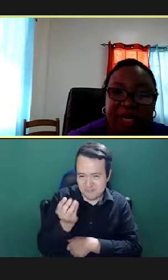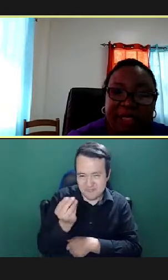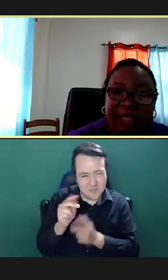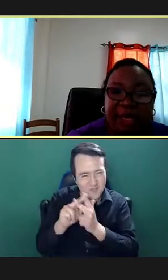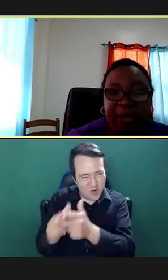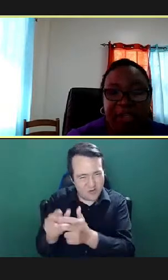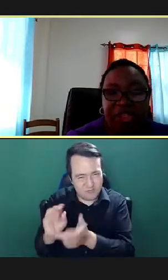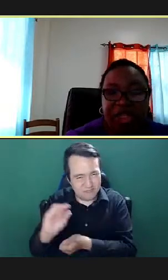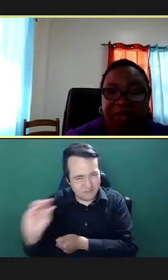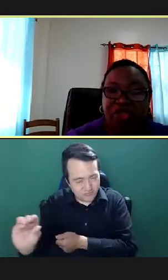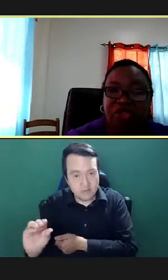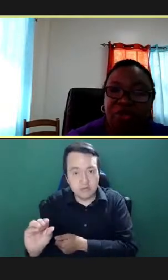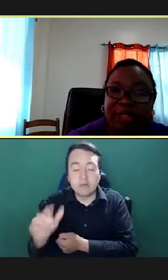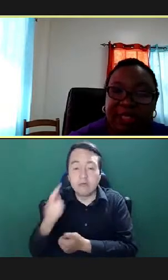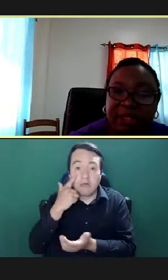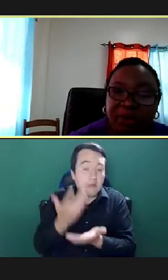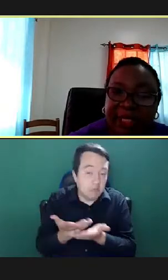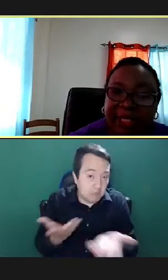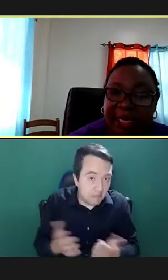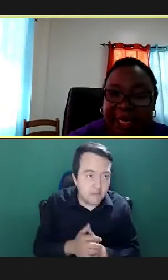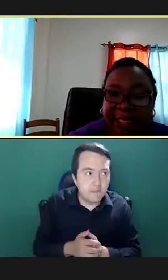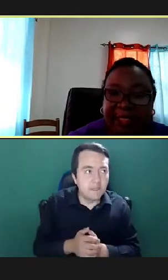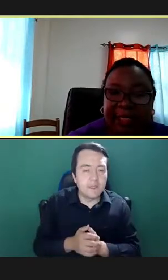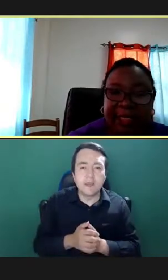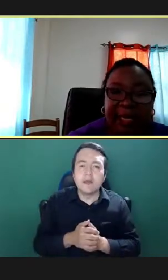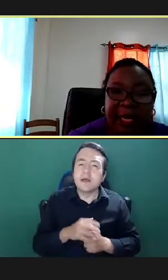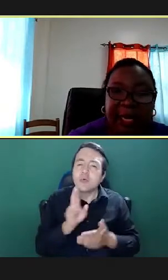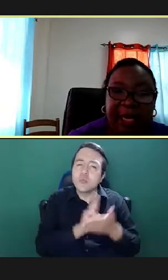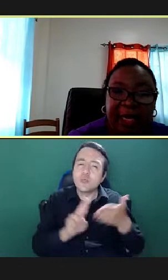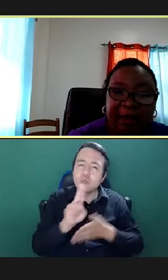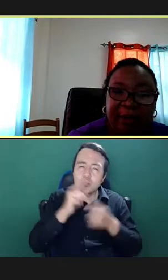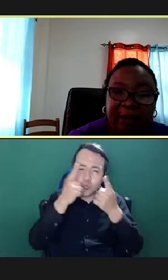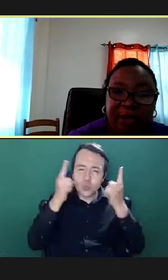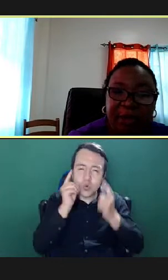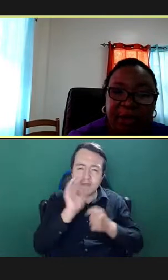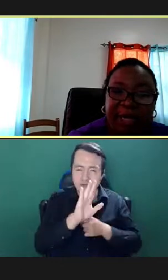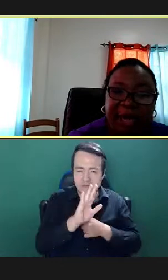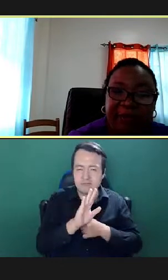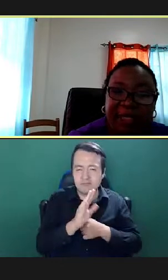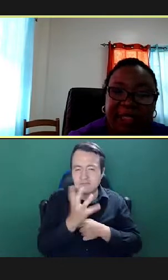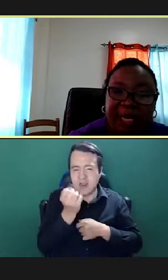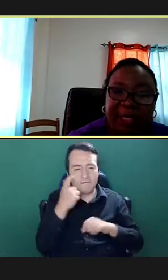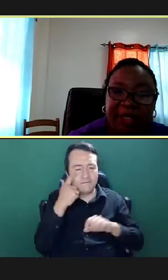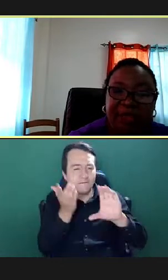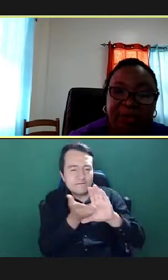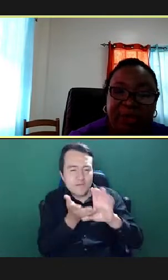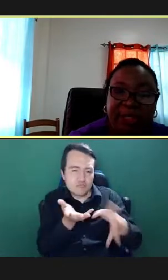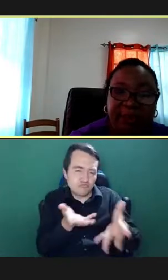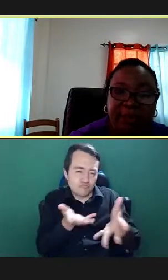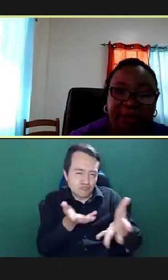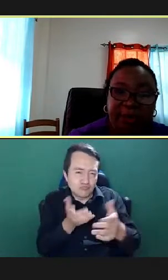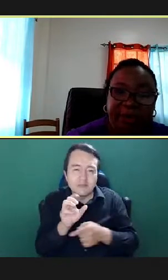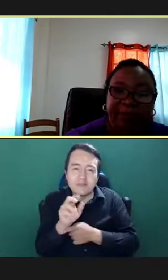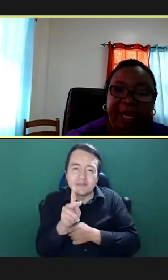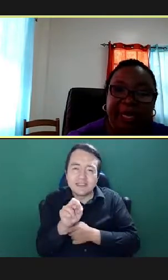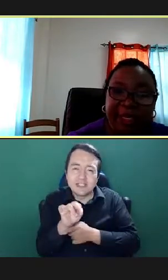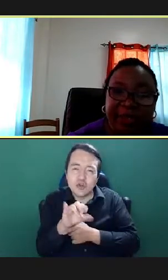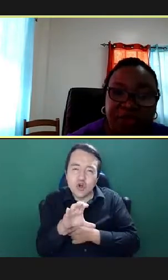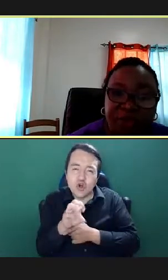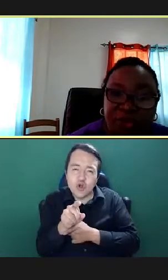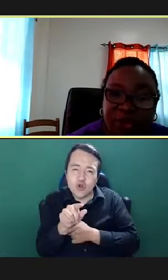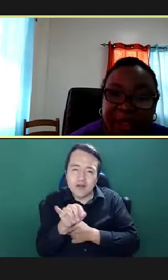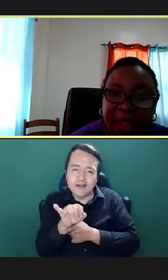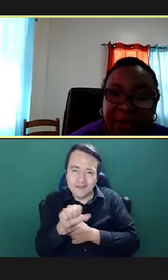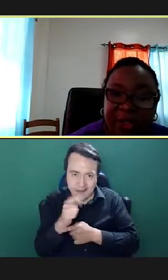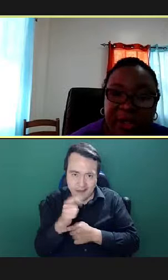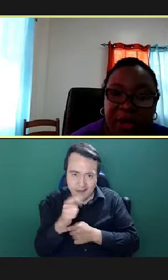That degree in psychology was due since 2019, and we hope to have that started soon. That too will be